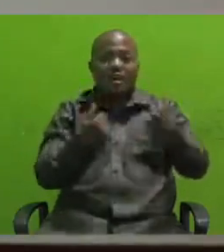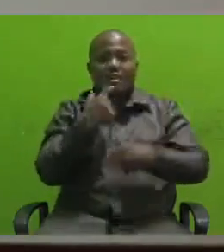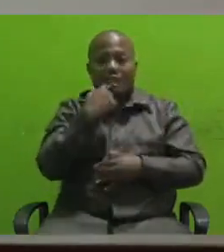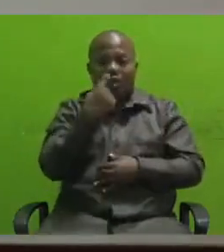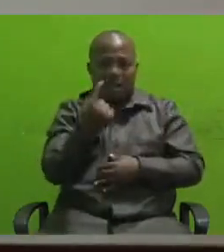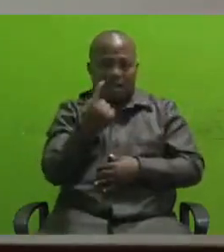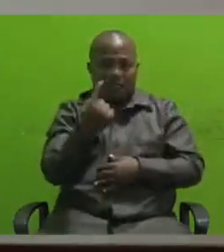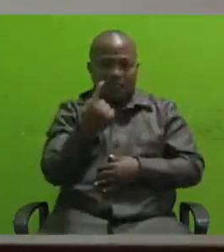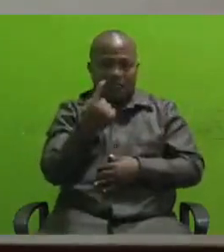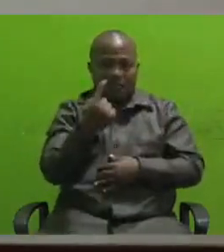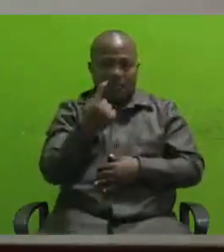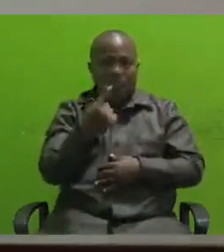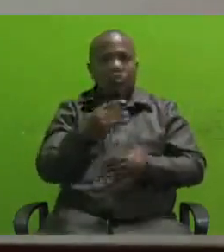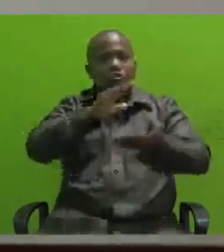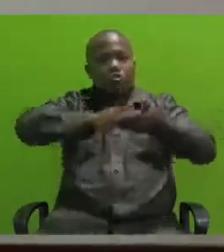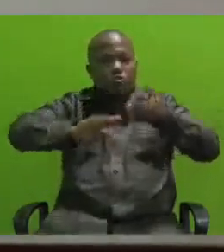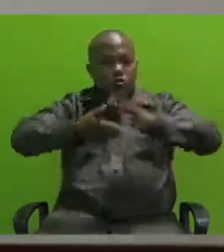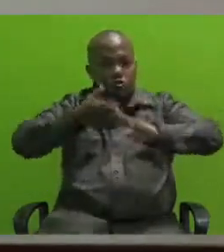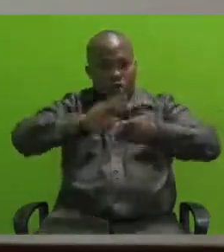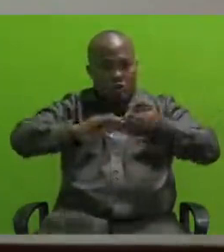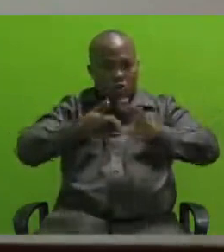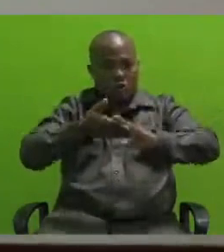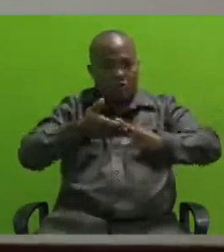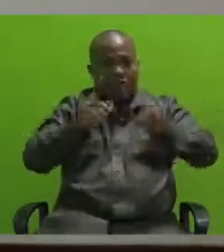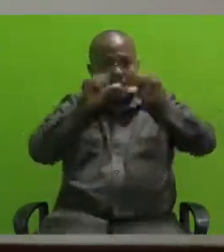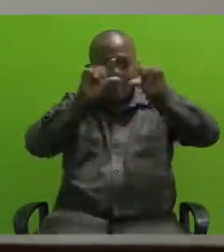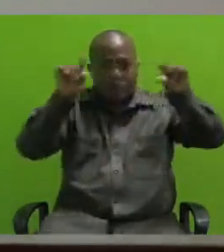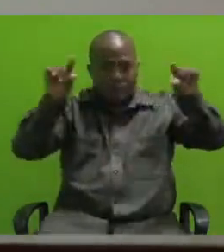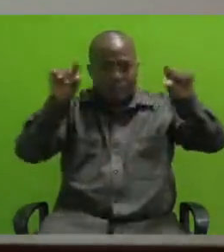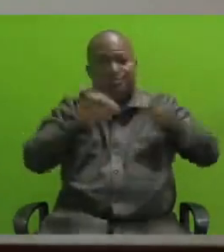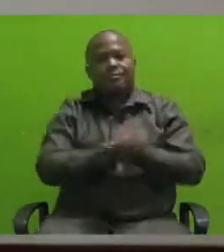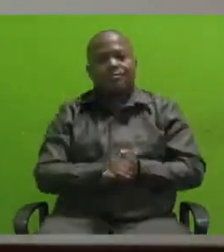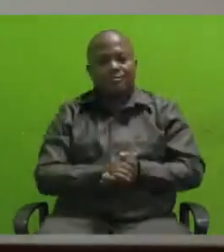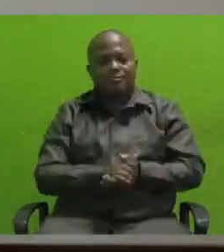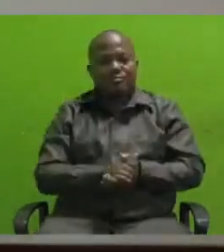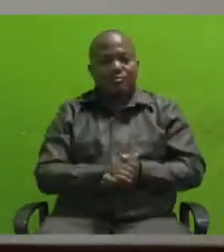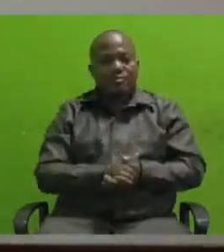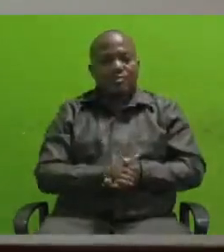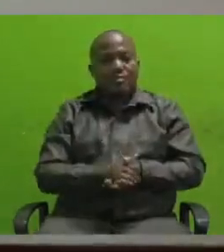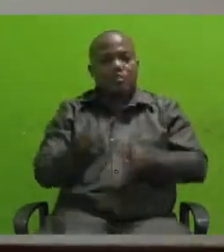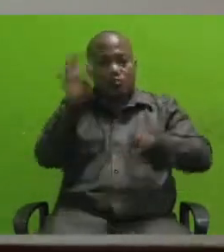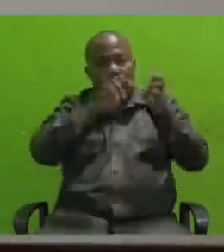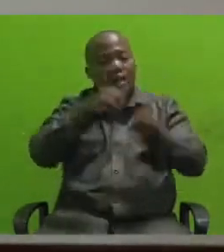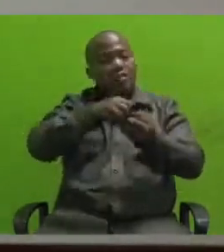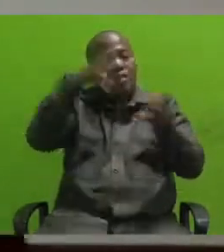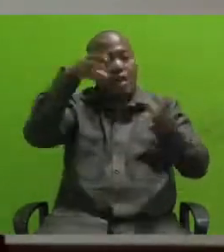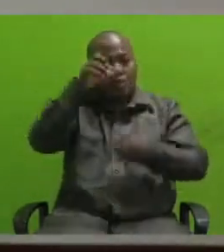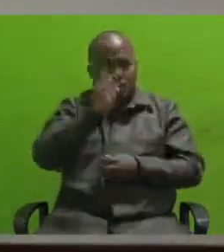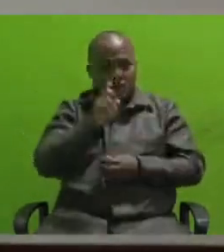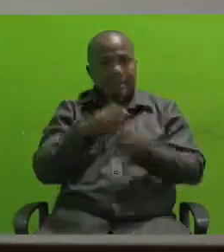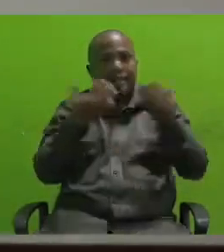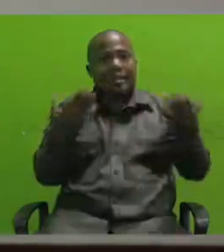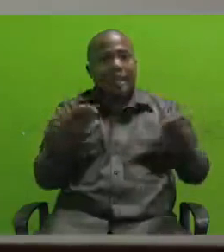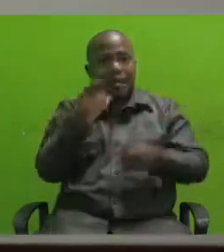solve the equation. To solve it means to find the value of x. So now we have the square and the